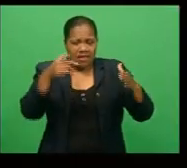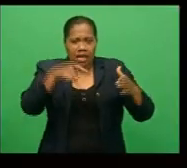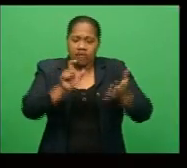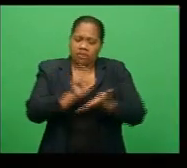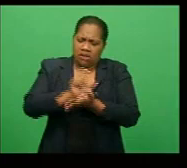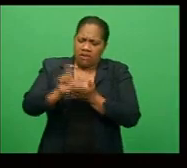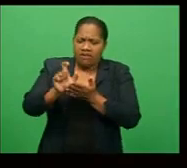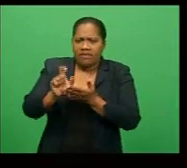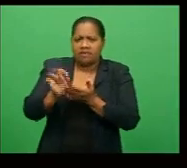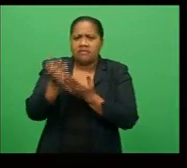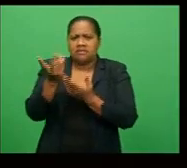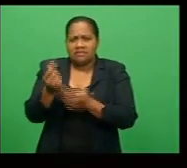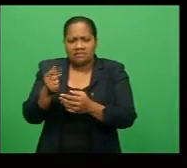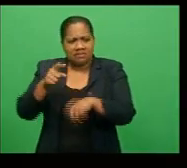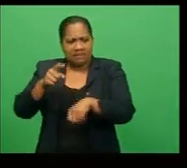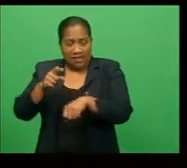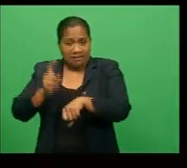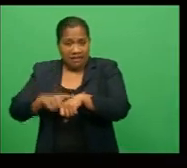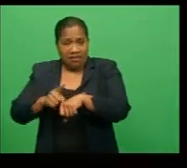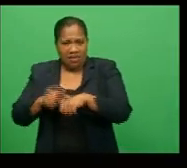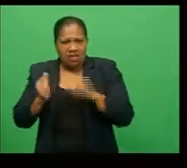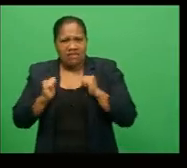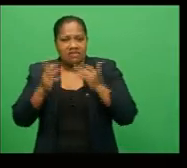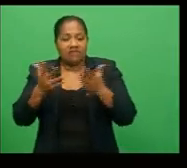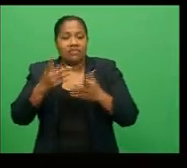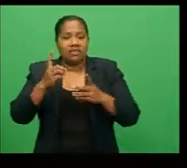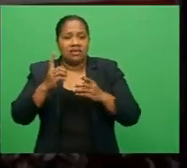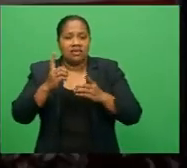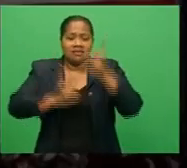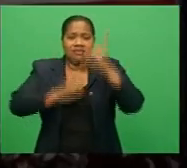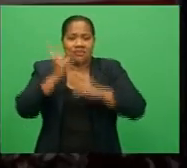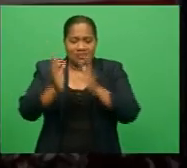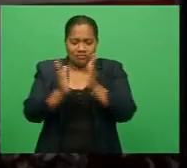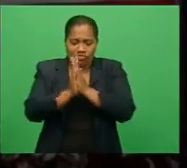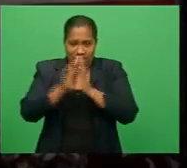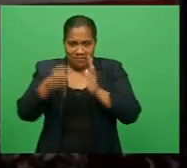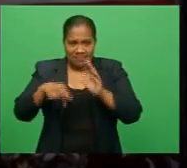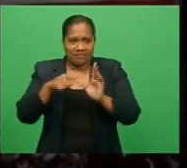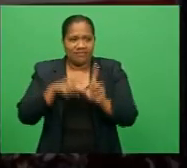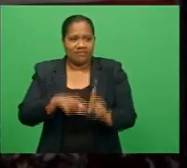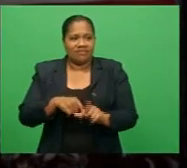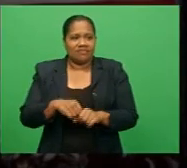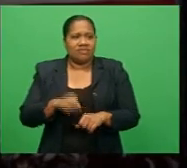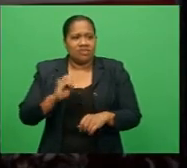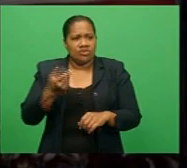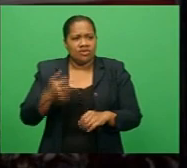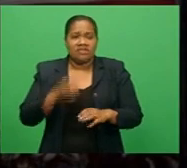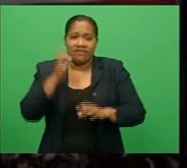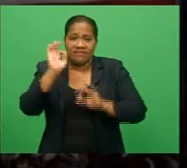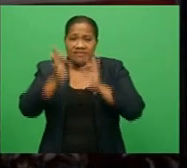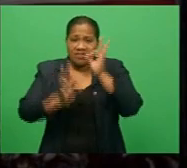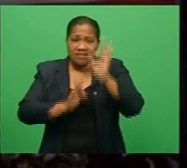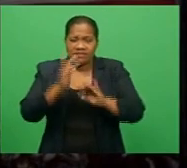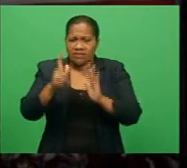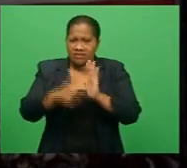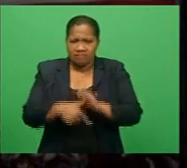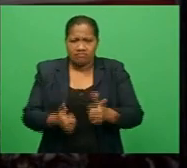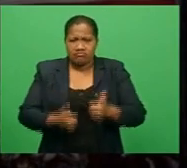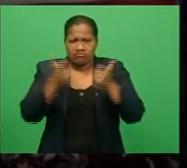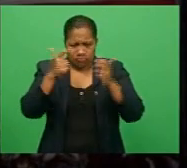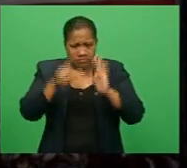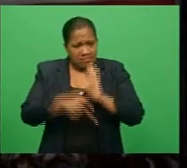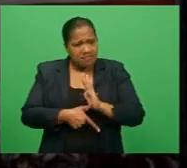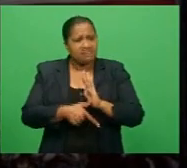of auspicious times are available for Diwali prayer this year. It is a festival time. The tithis are also, good times are